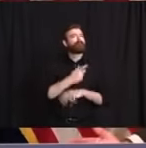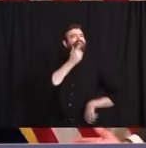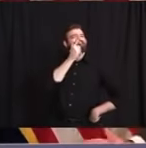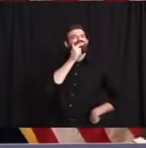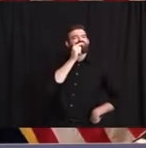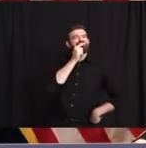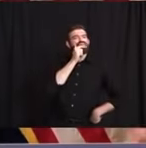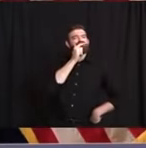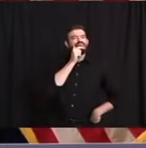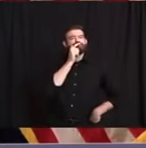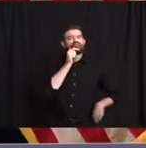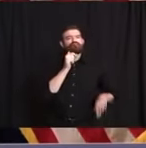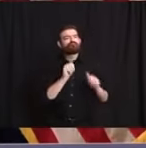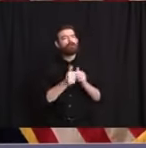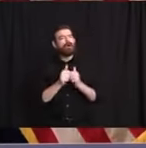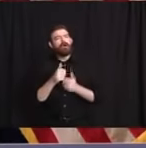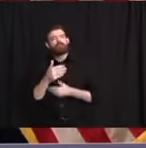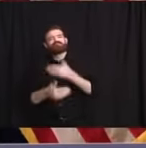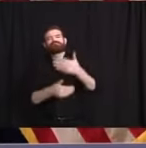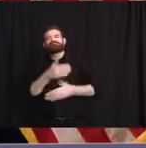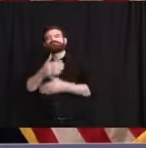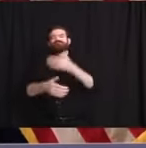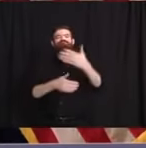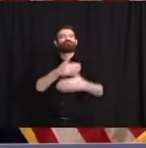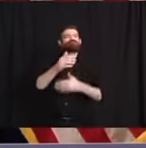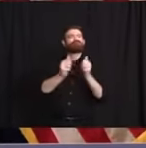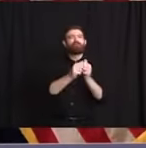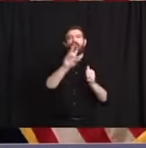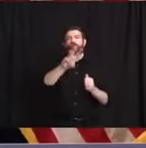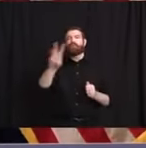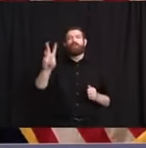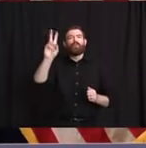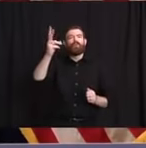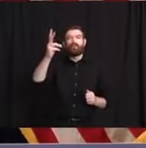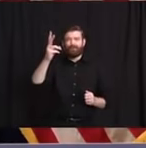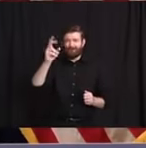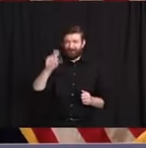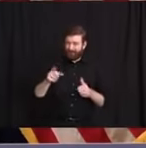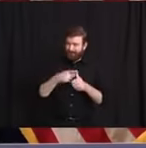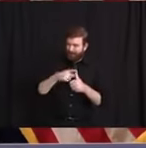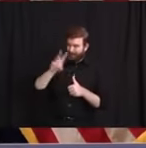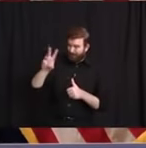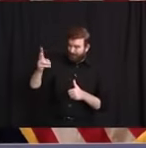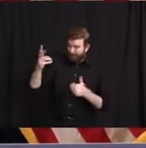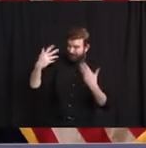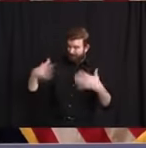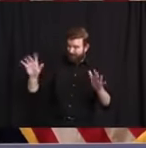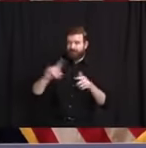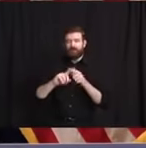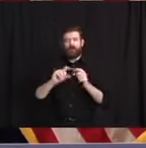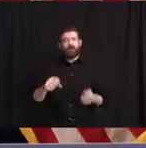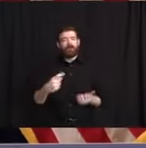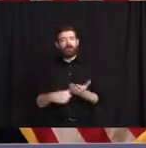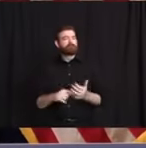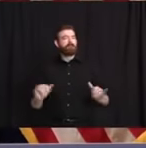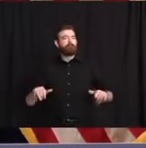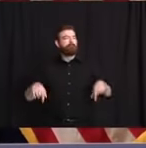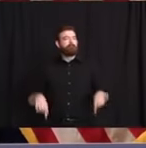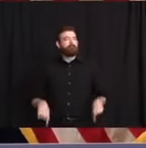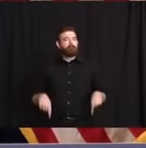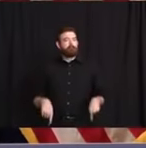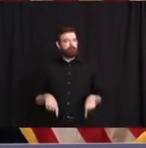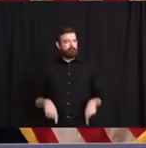mean, bear with us on that one, if I could ask that. But thank you. Again, on your first one, bear with us on the details. I think when the details come